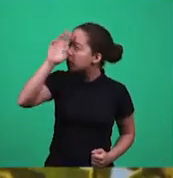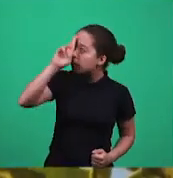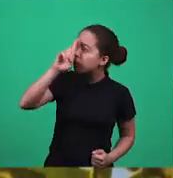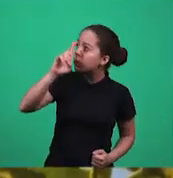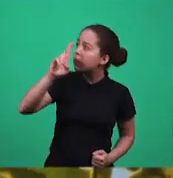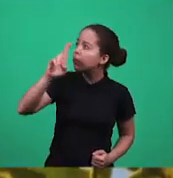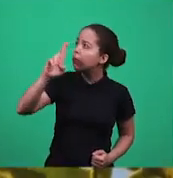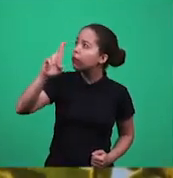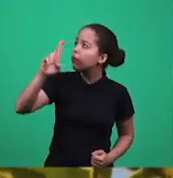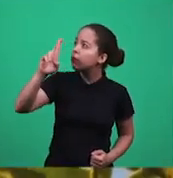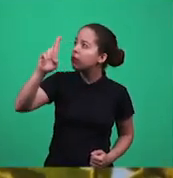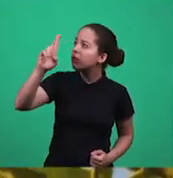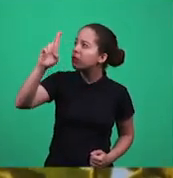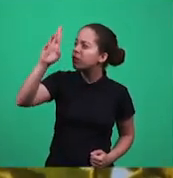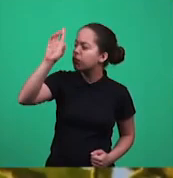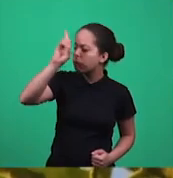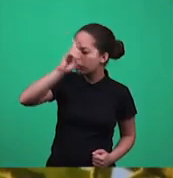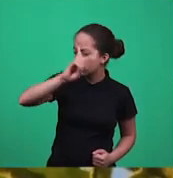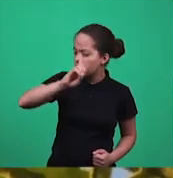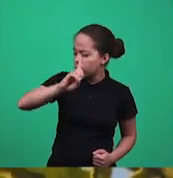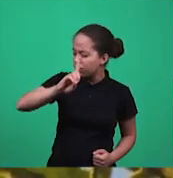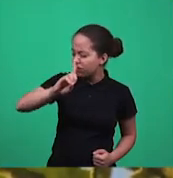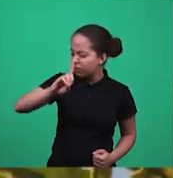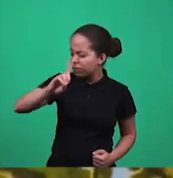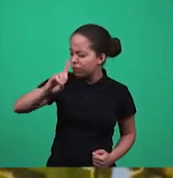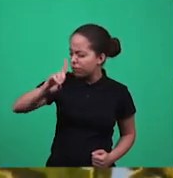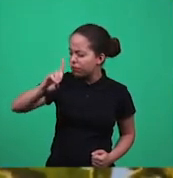Your praise,